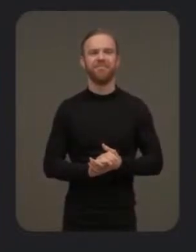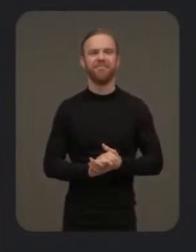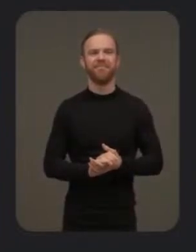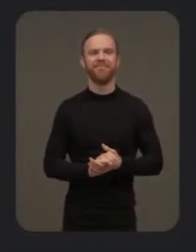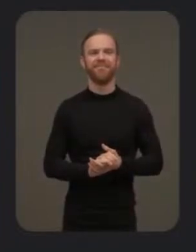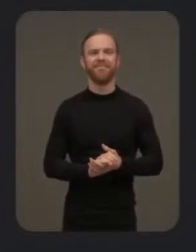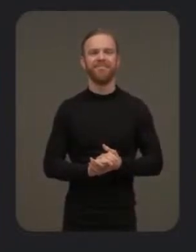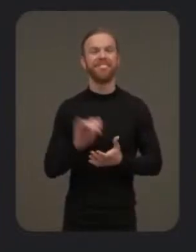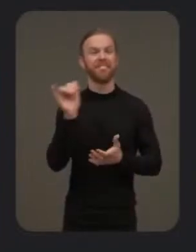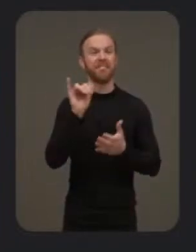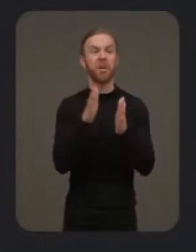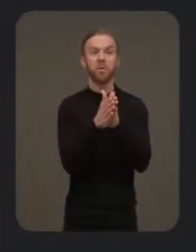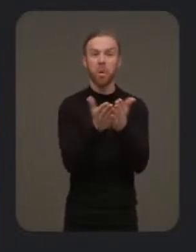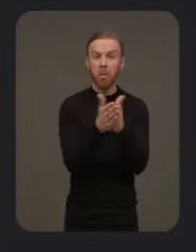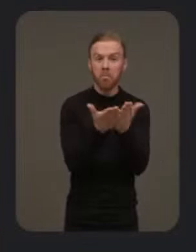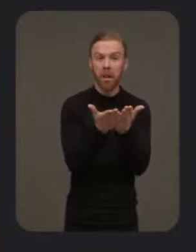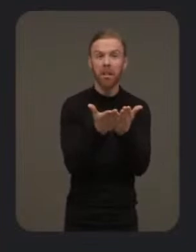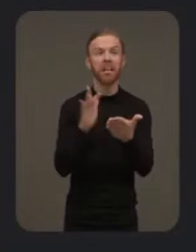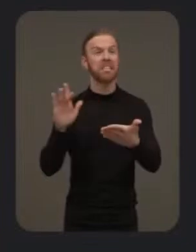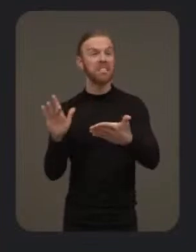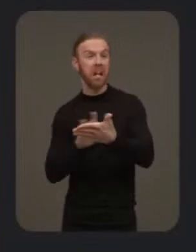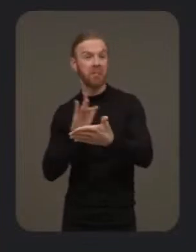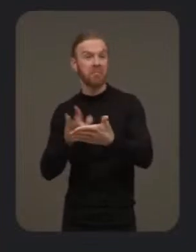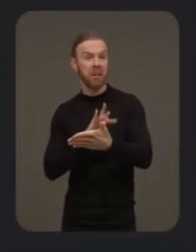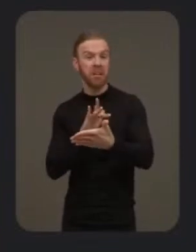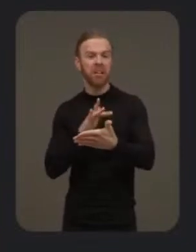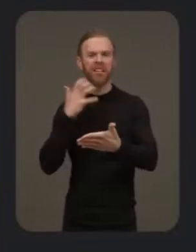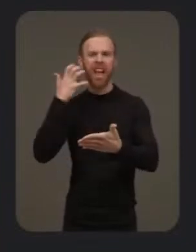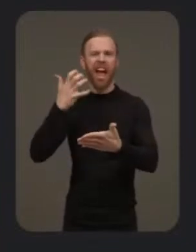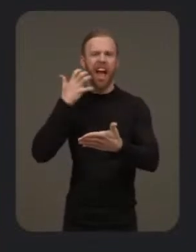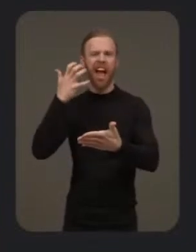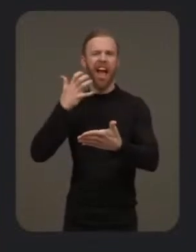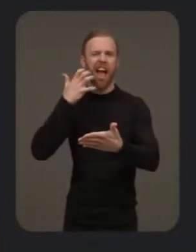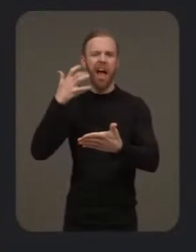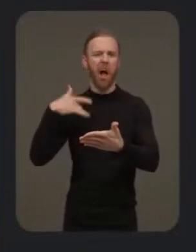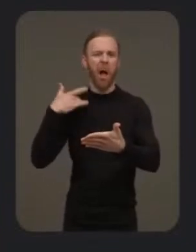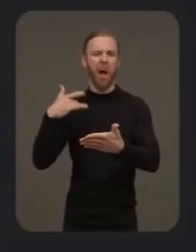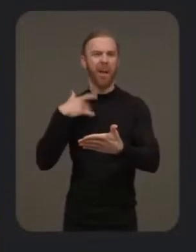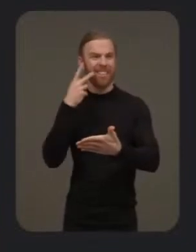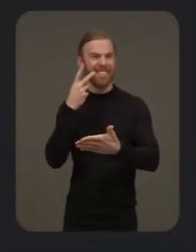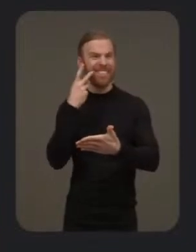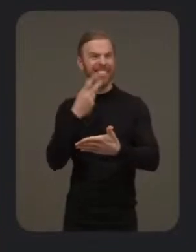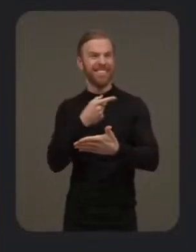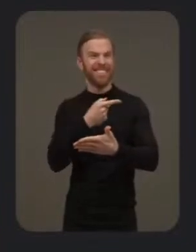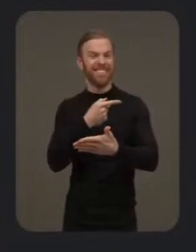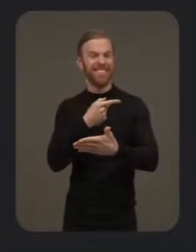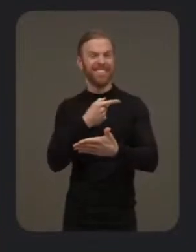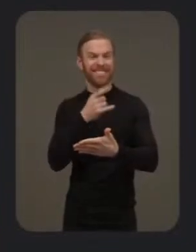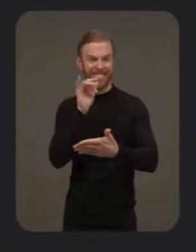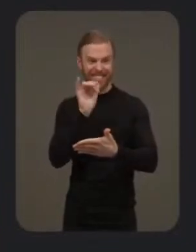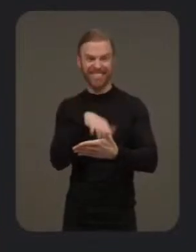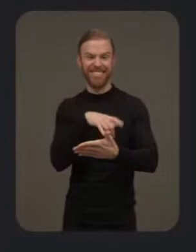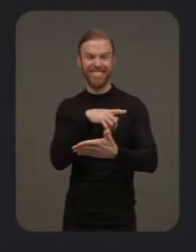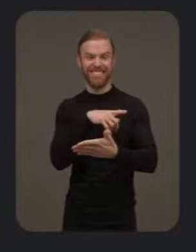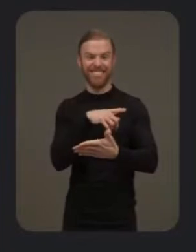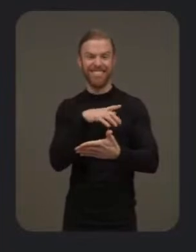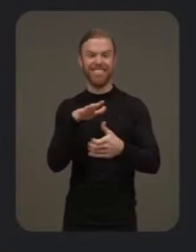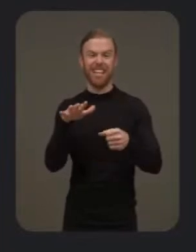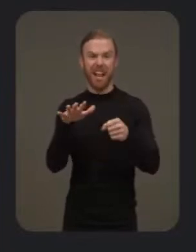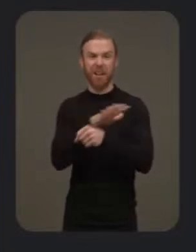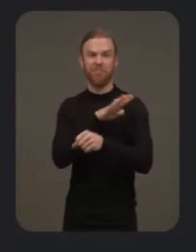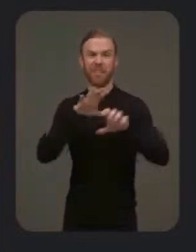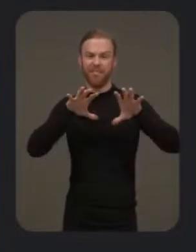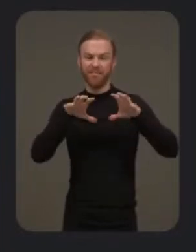Like foldables and tablets. You can see them right there. It's a complete ecosystem